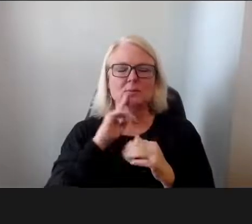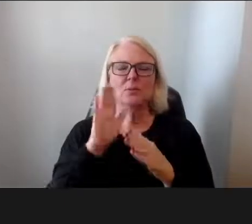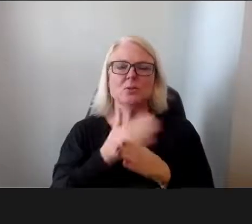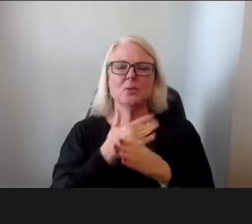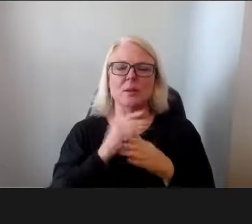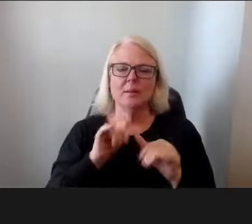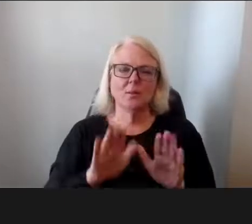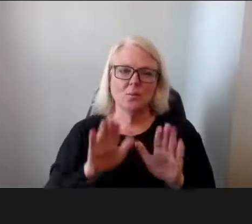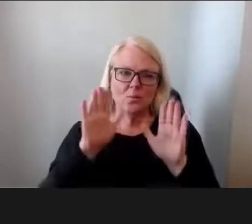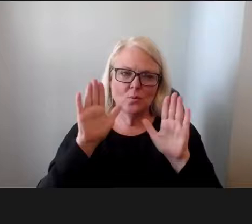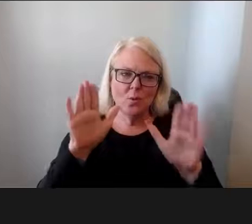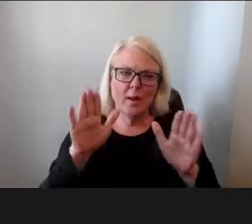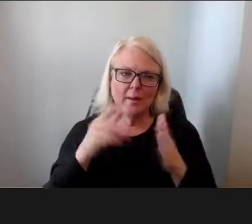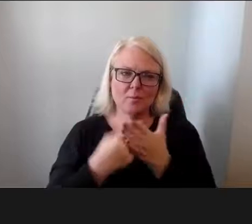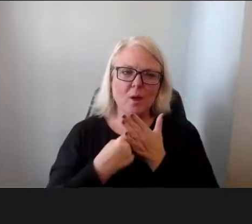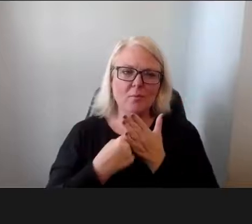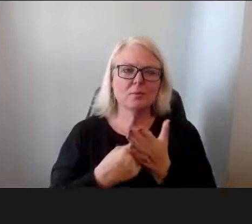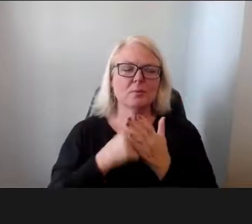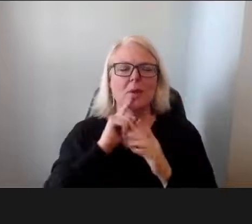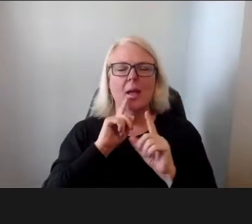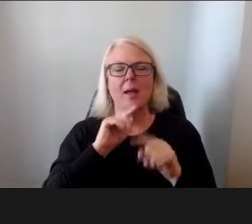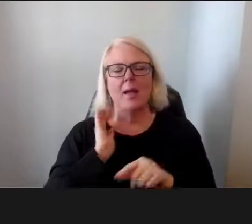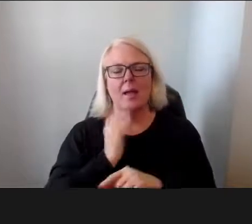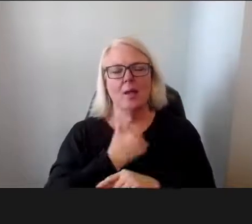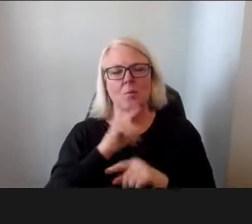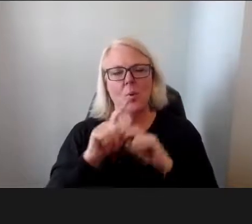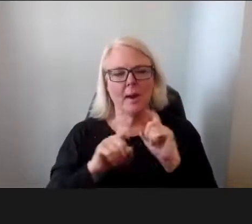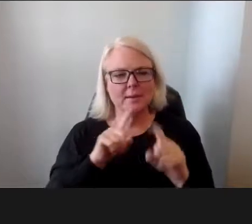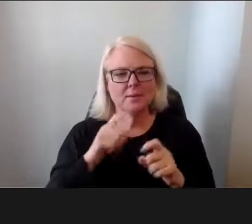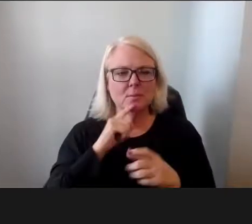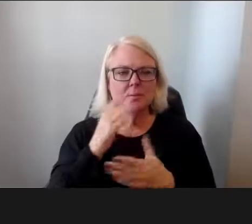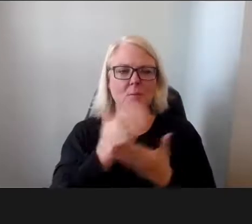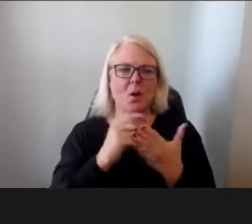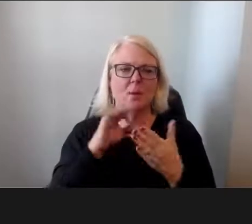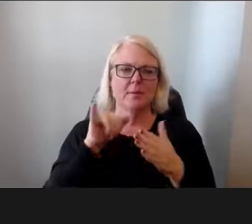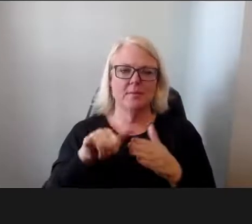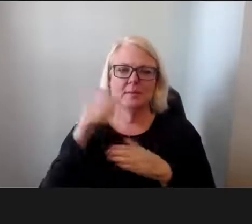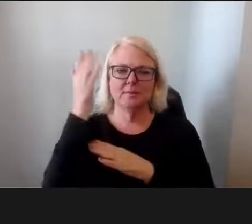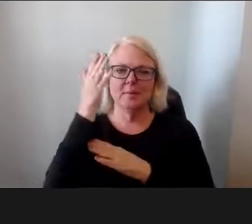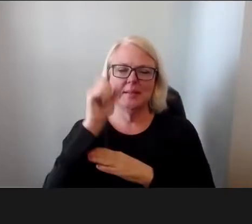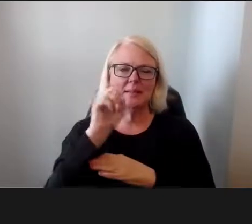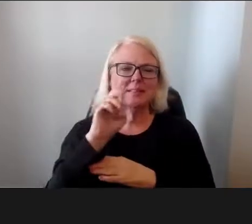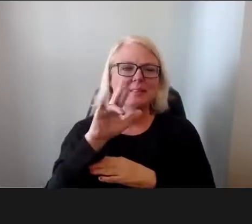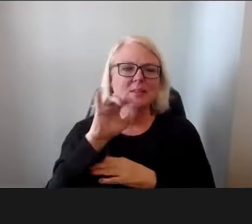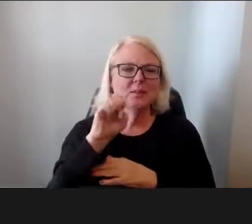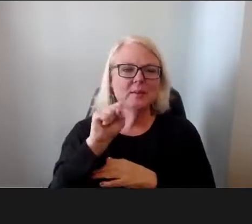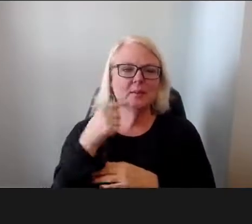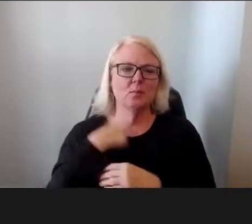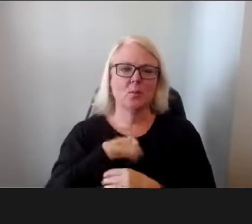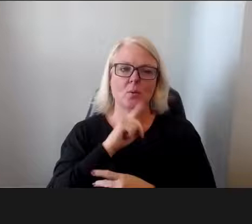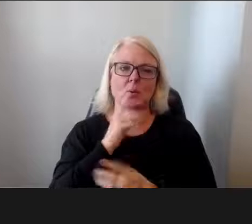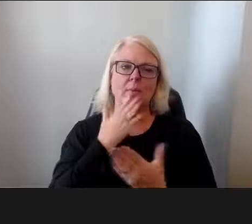great conversation, for answering our questions, and for being part of the speaker series. We